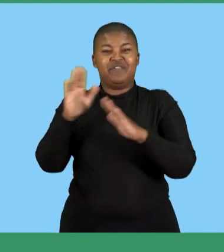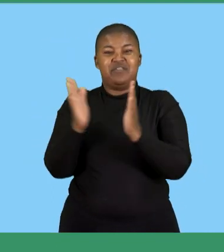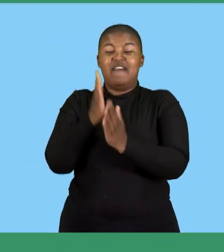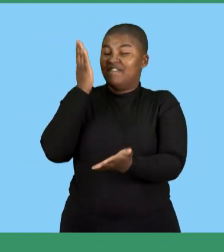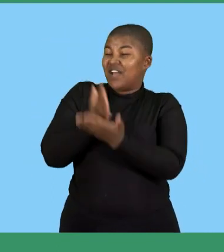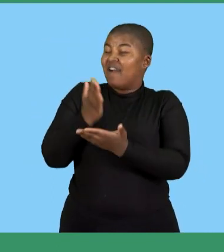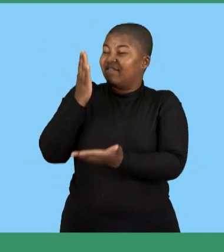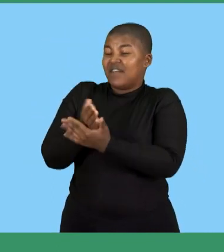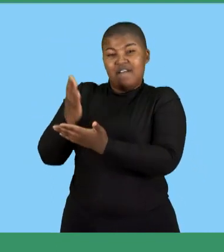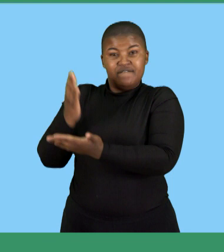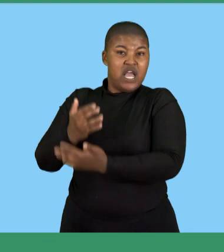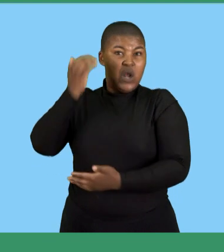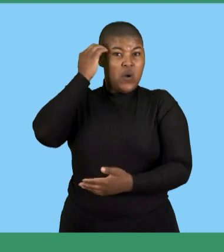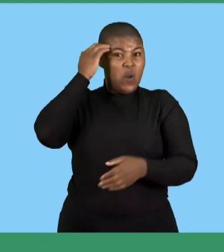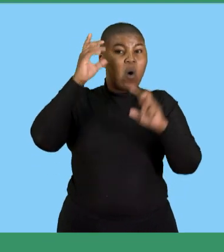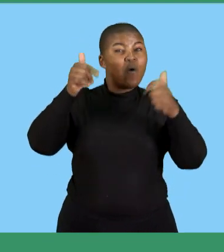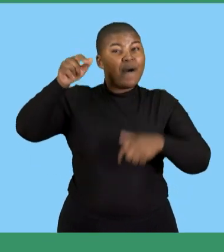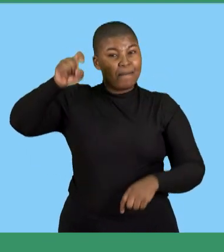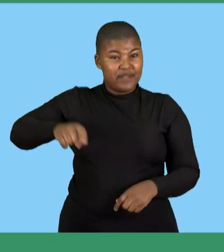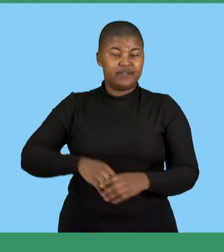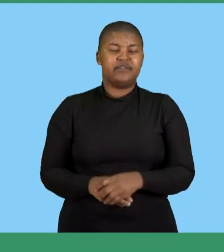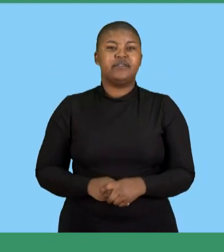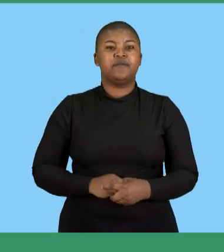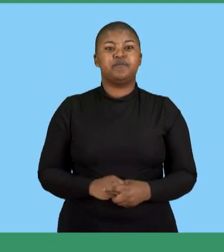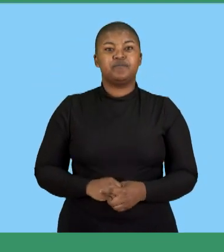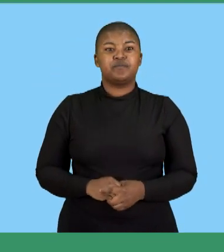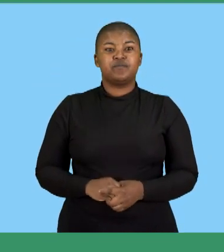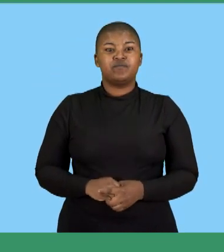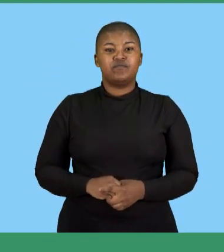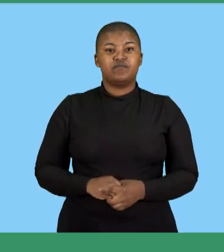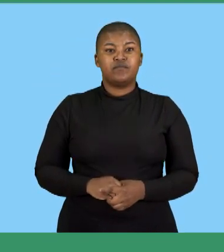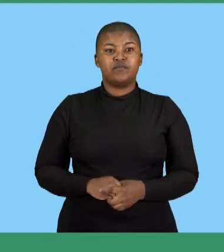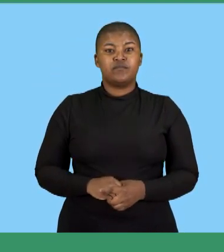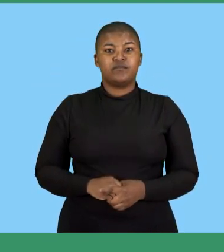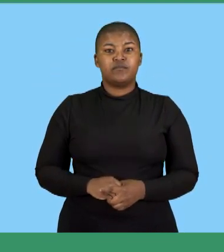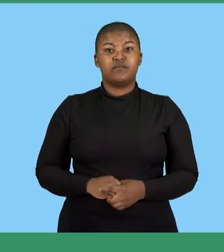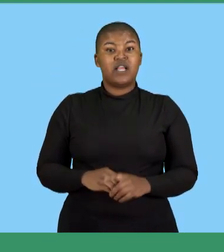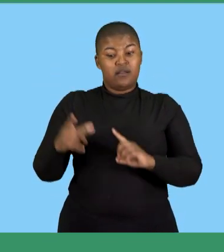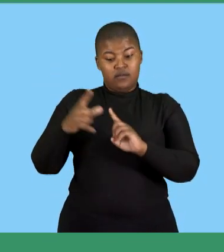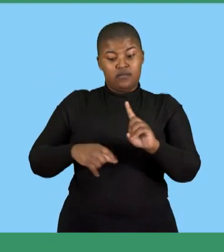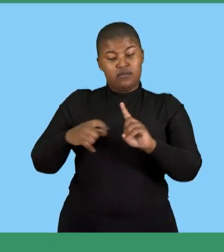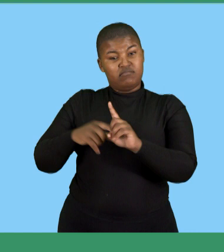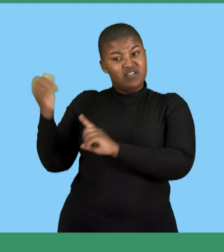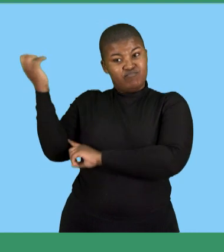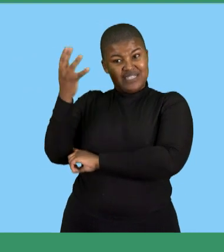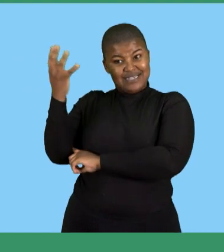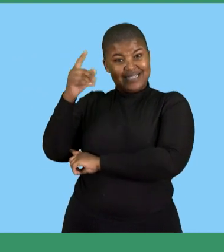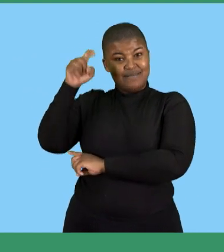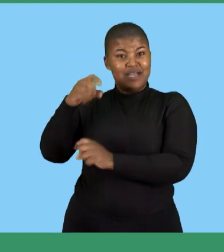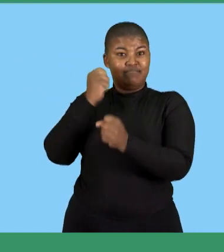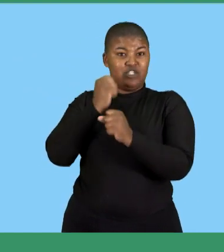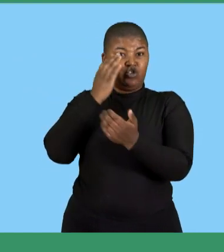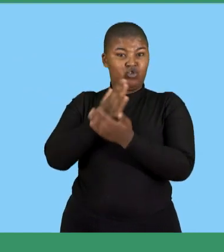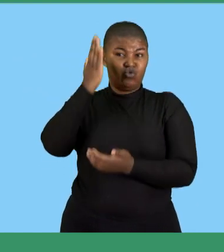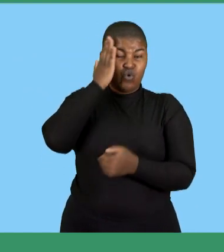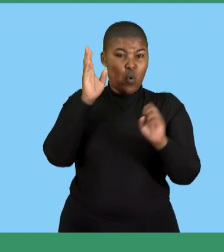facts that relate to the presentation. And then as we move on, the presenter again should consider the